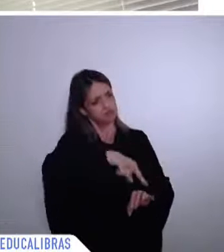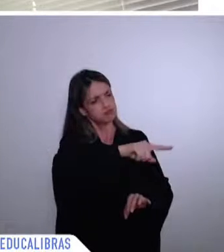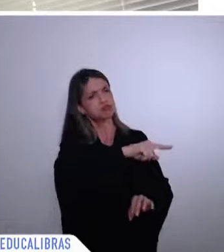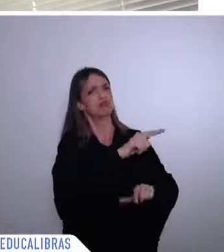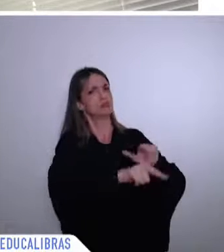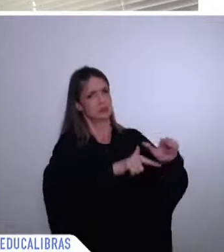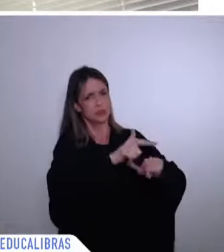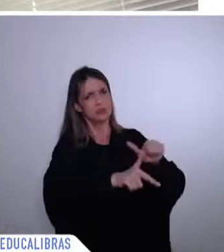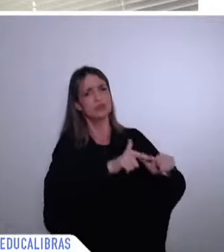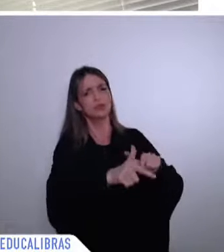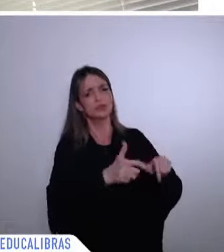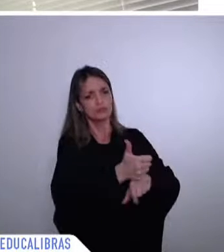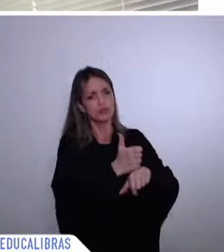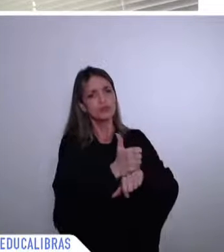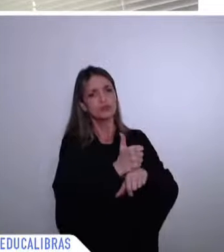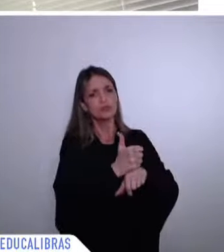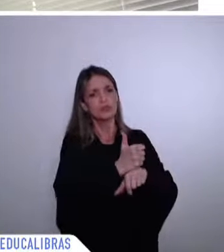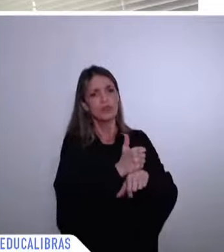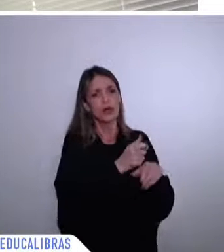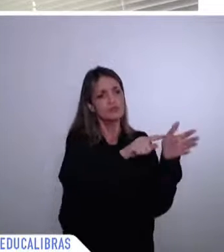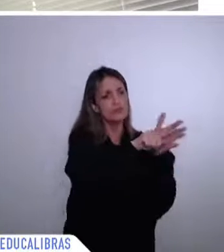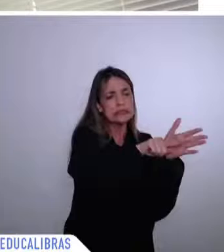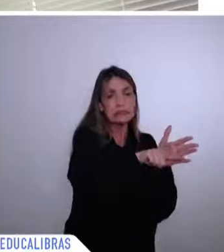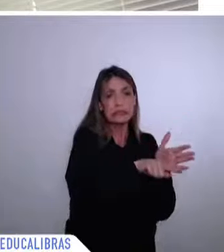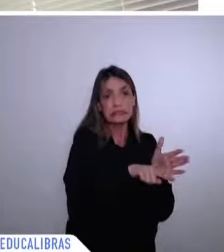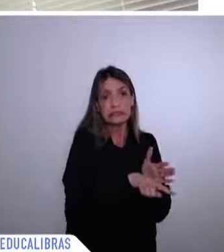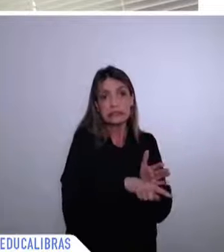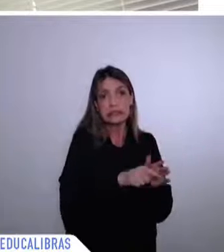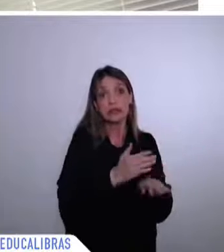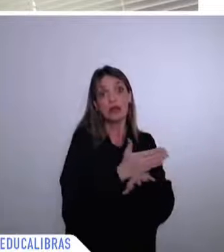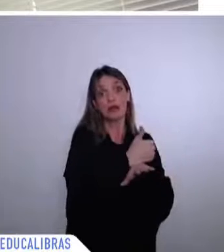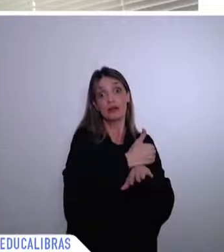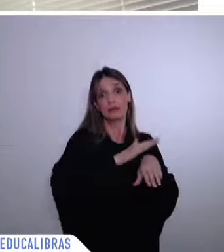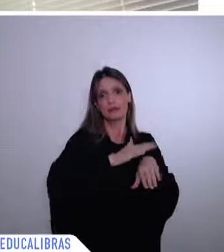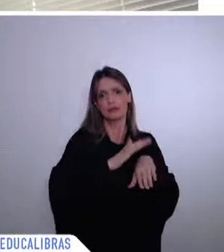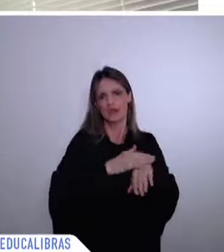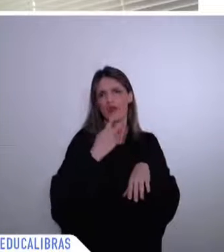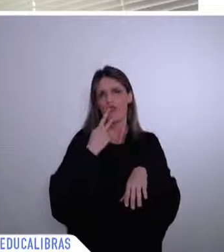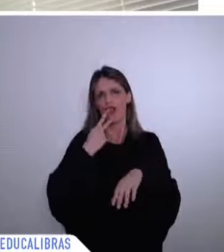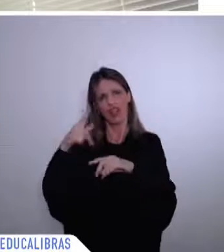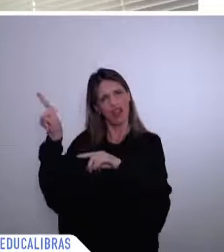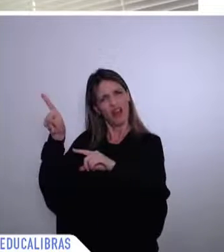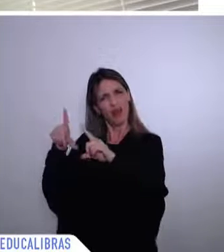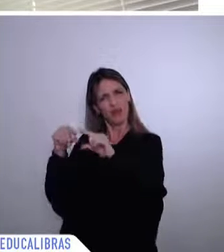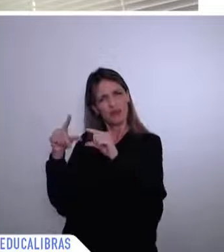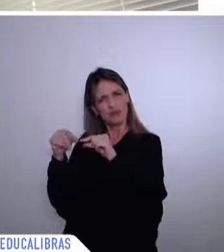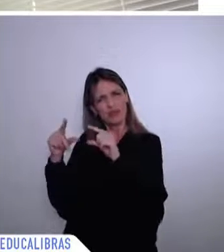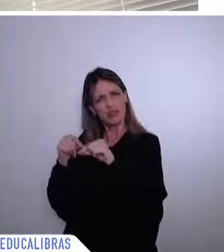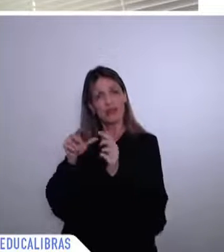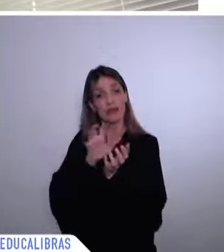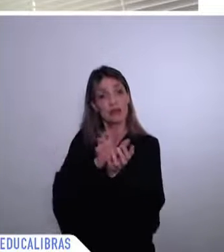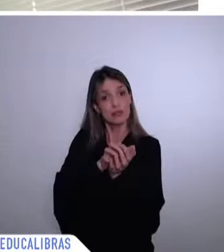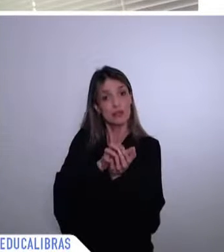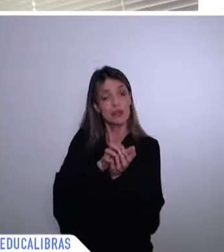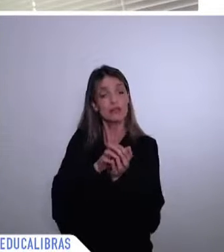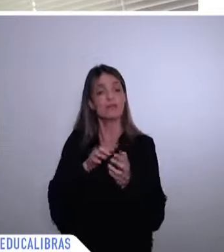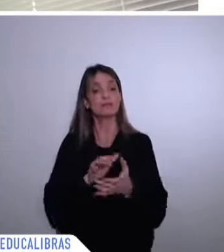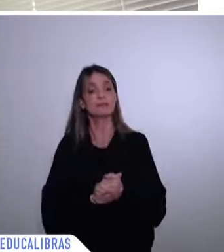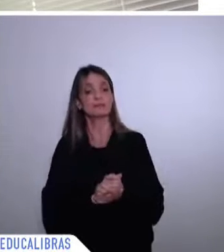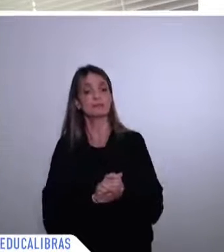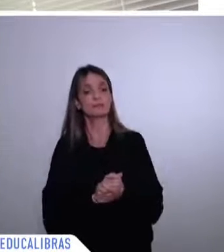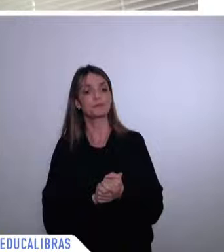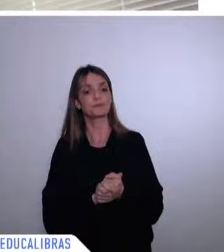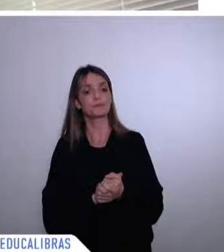organization. And based on that level of organization and their awareness of the kind of work they do and the rights they have,